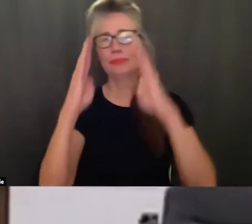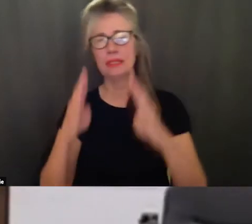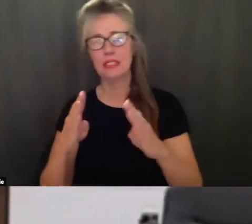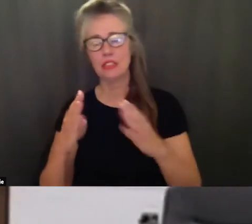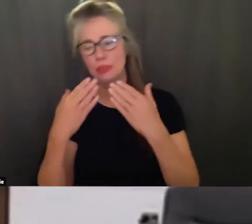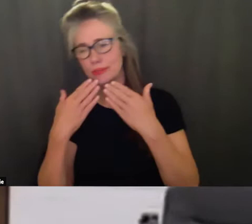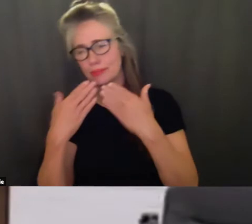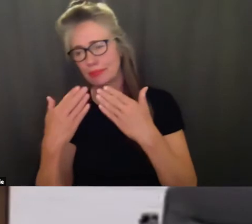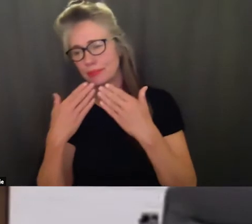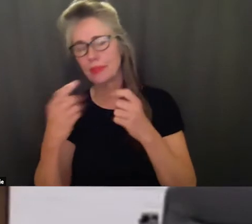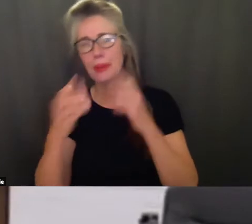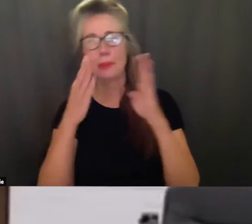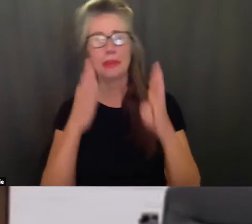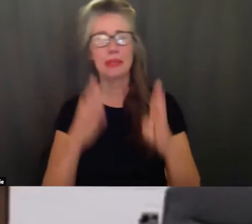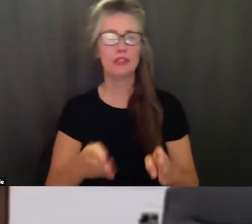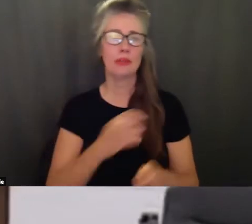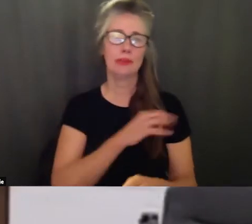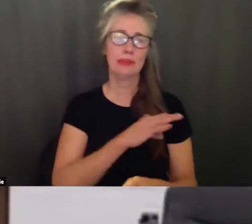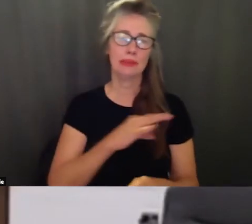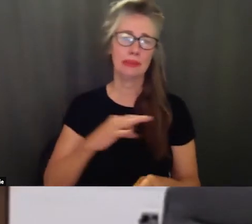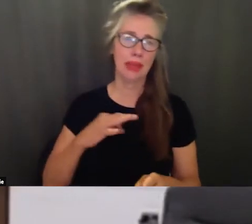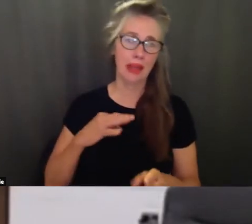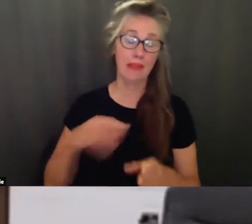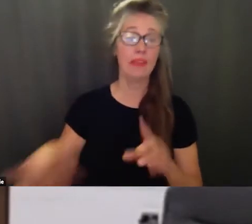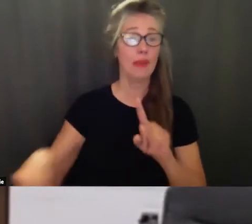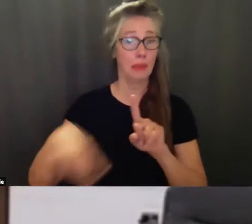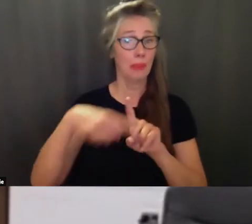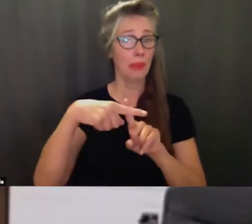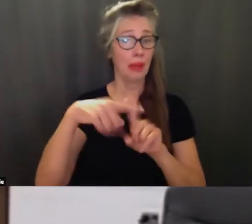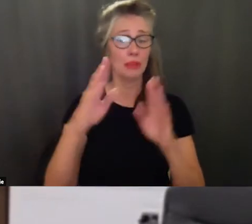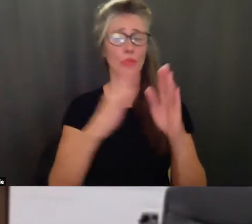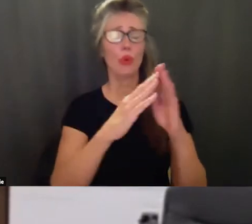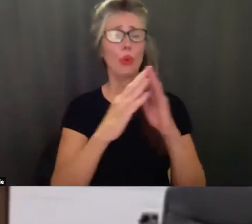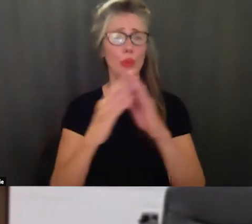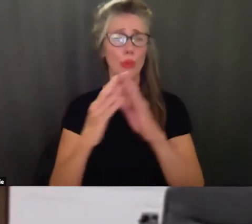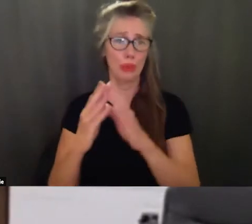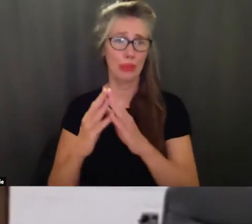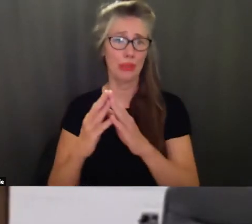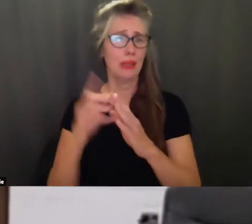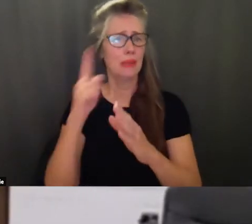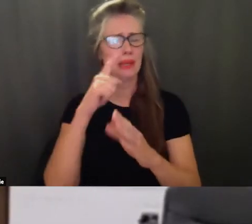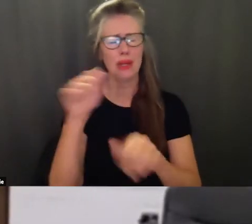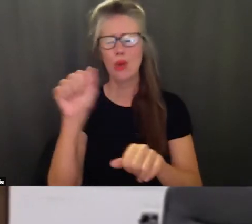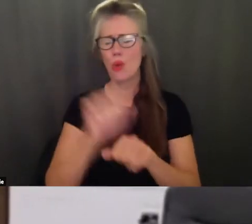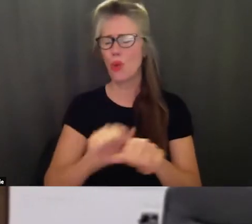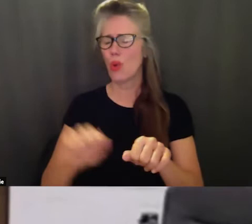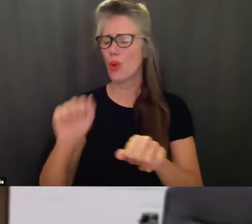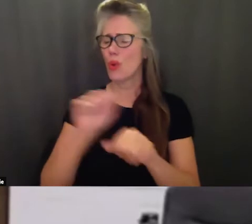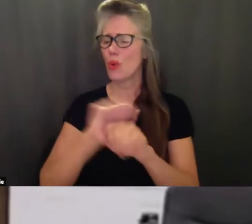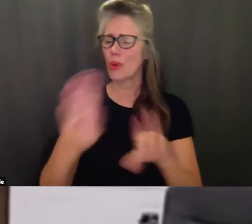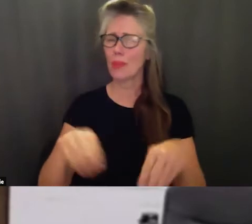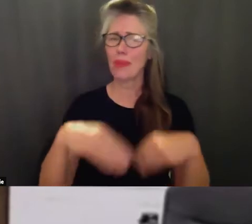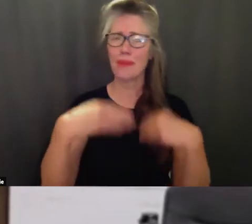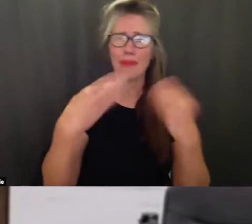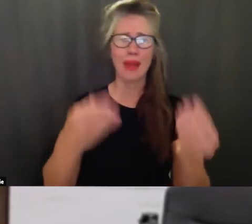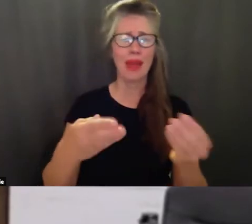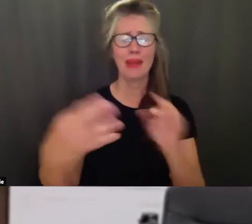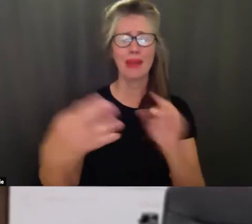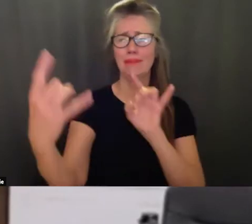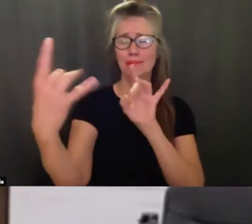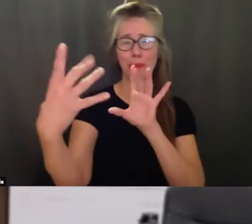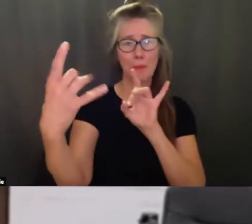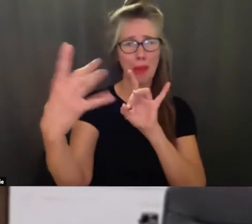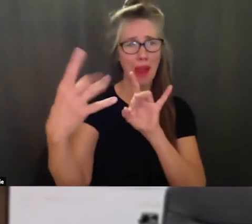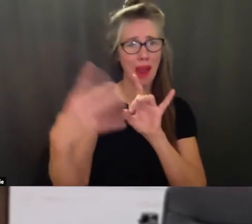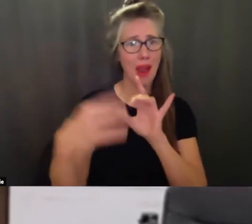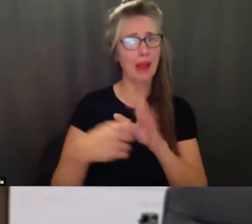administrators, classified staff, and community members for all of the work that they've done in terms of providing feedback and